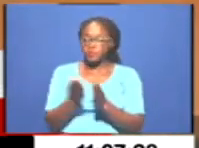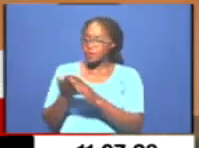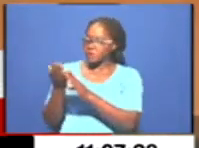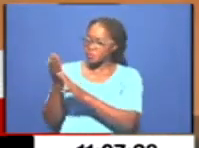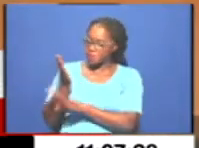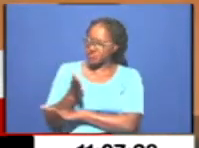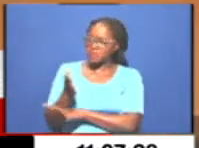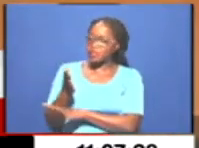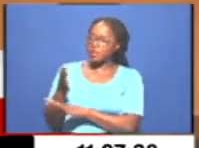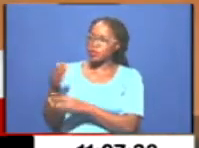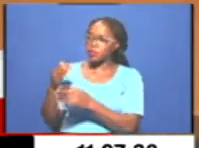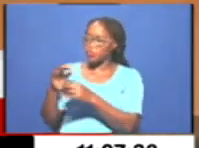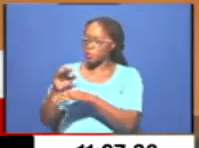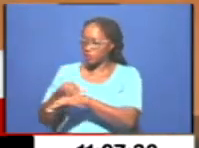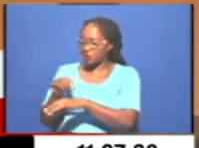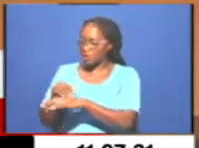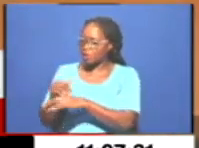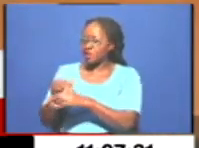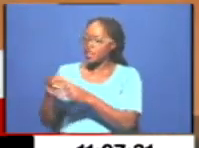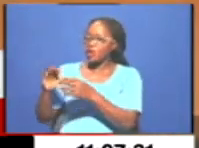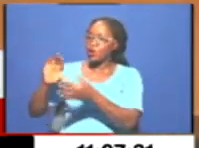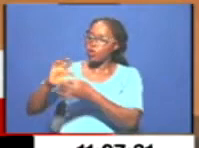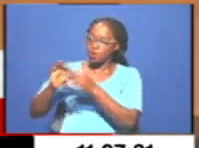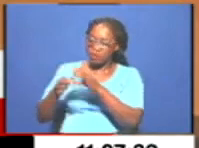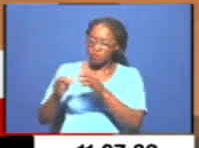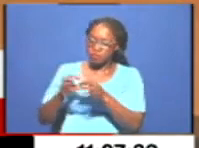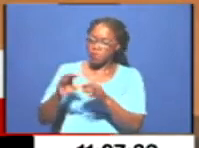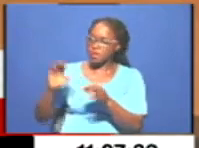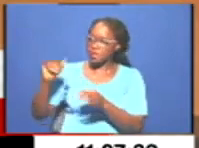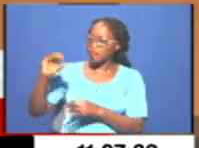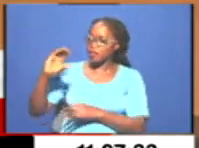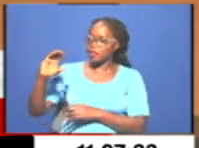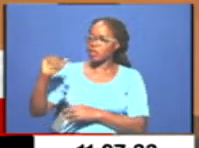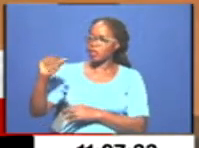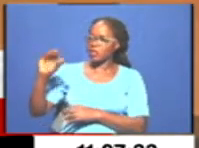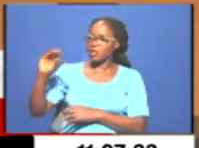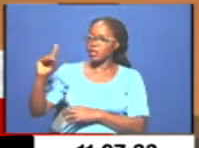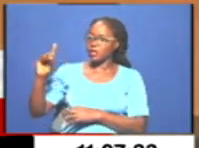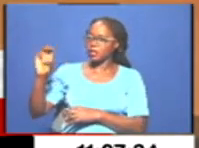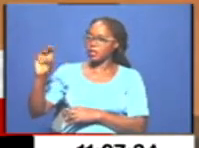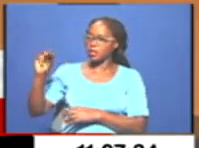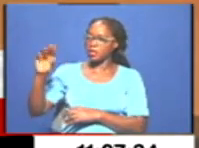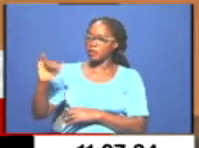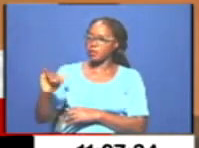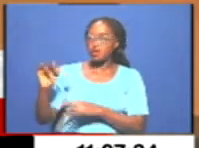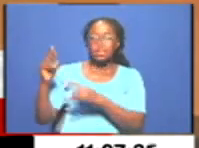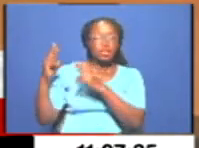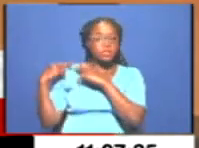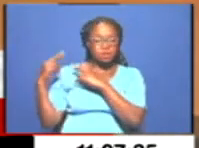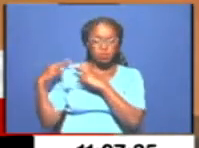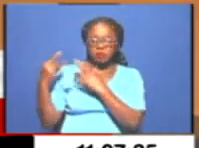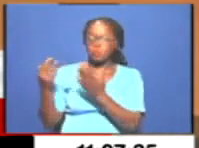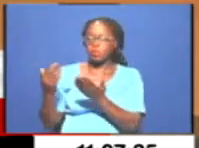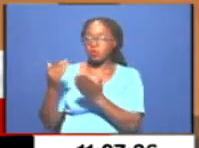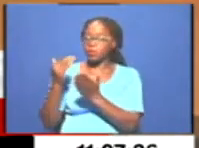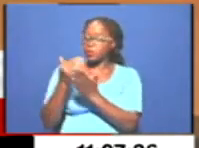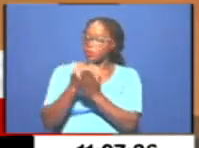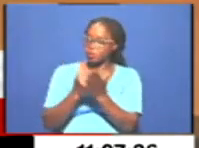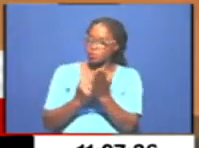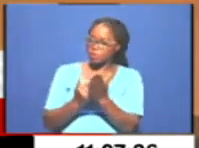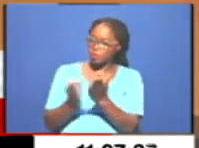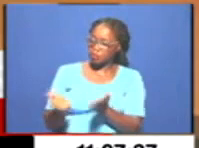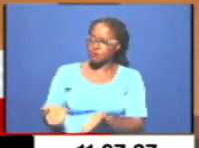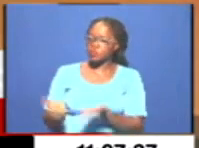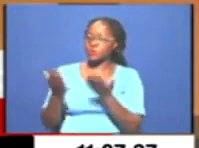call the Olympic Academy, mm-hmm. which was just charged with running the Olympic education program. We've elevated our education aspect